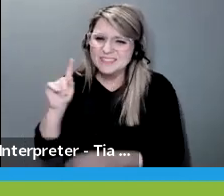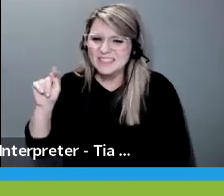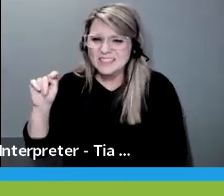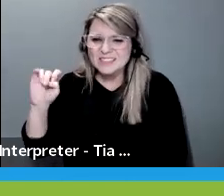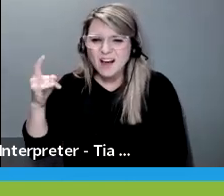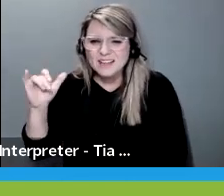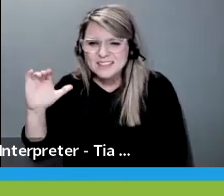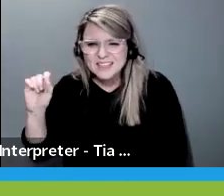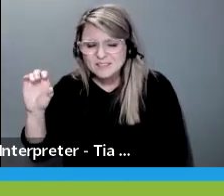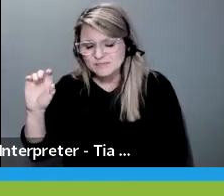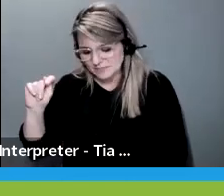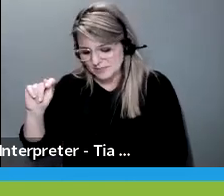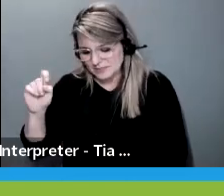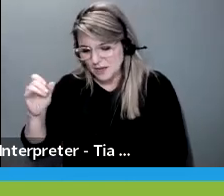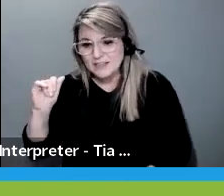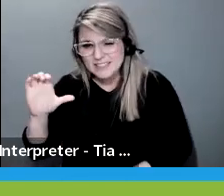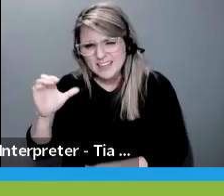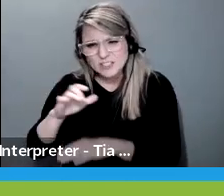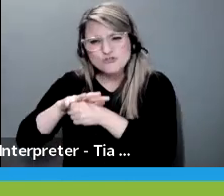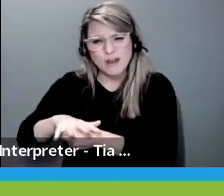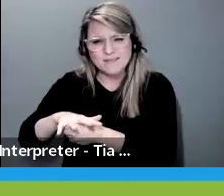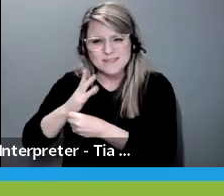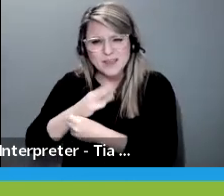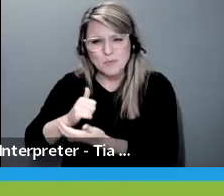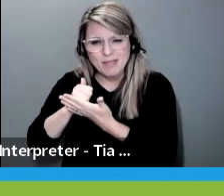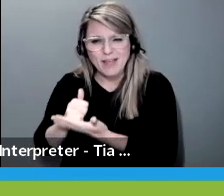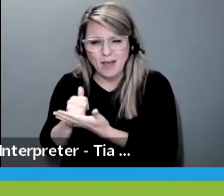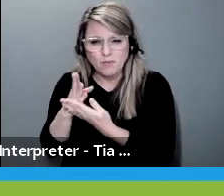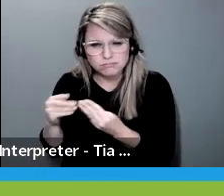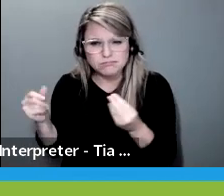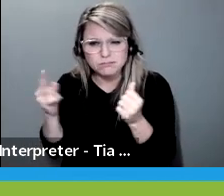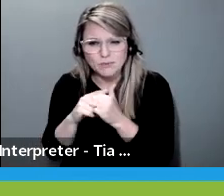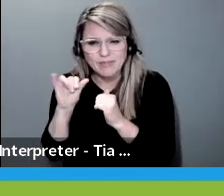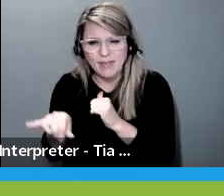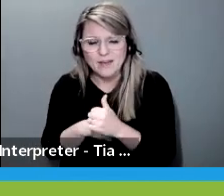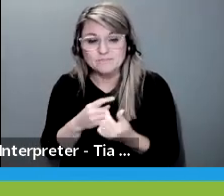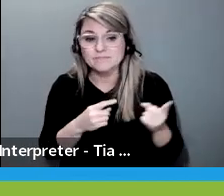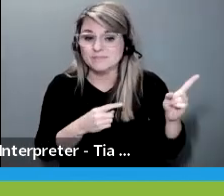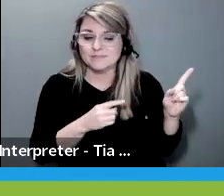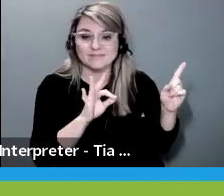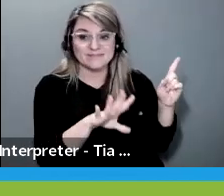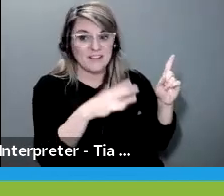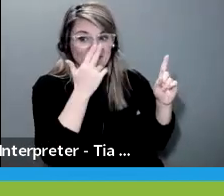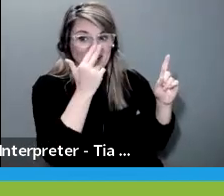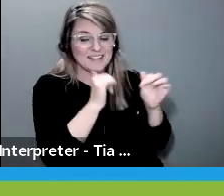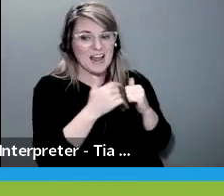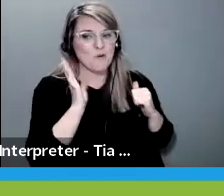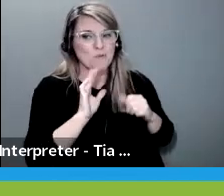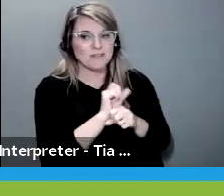So all right. Thank you, Shannon. I'm talking over you. Fun fact, I actually used to work at public